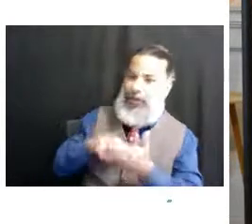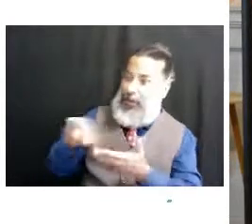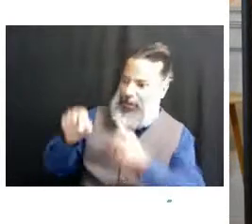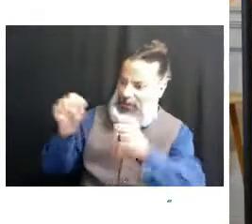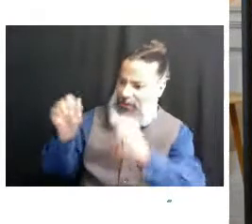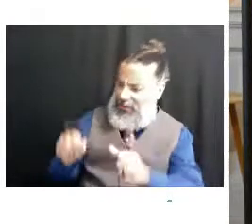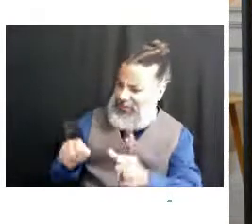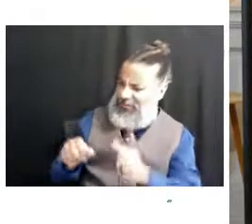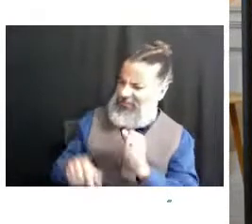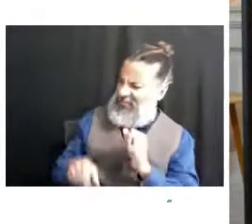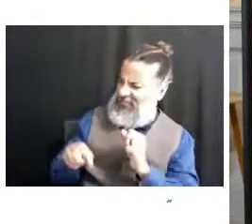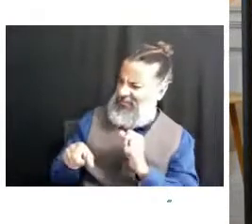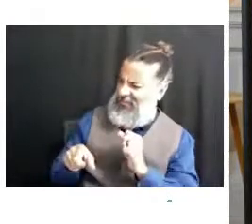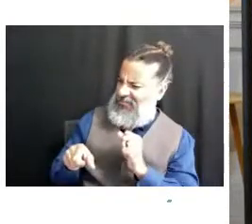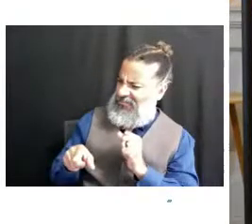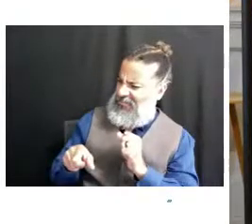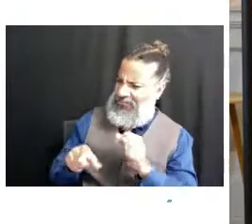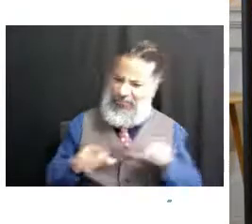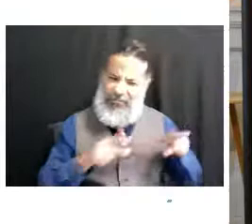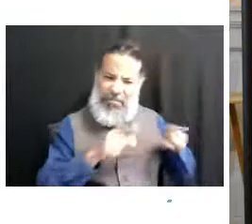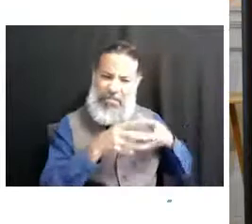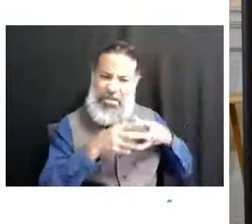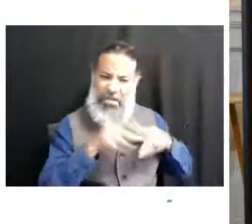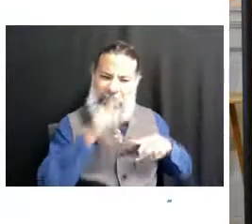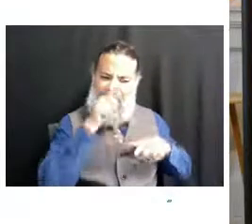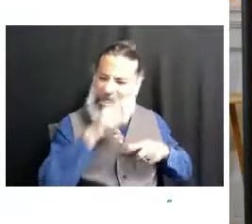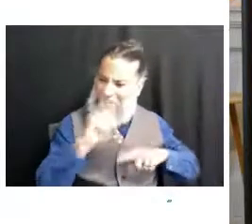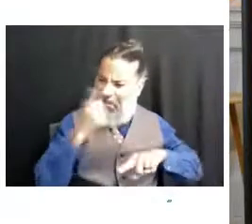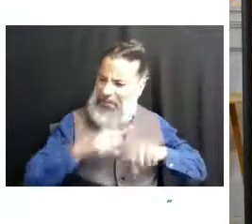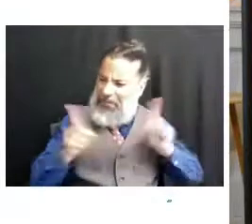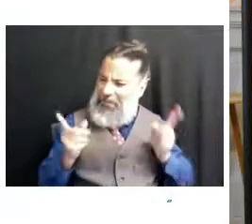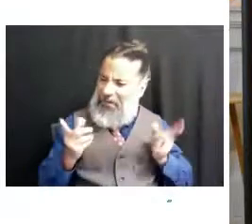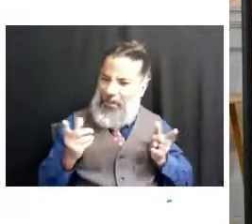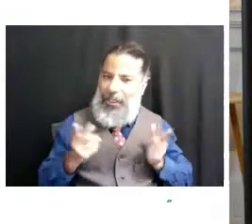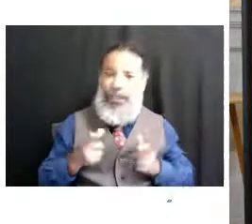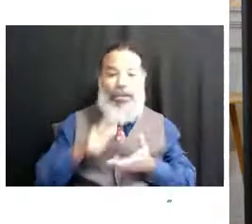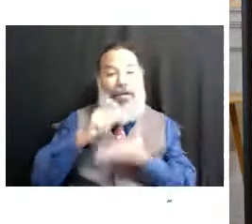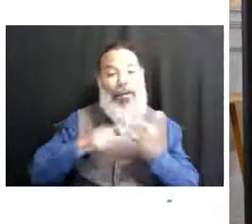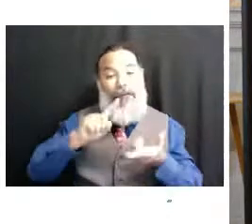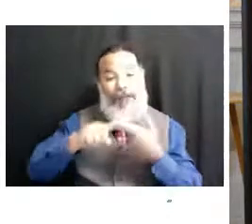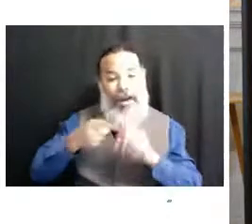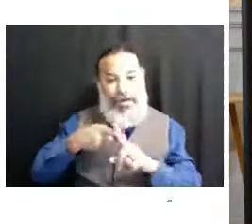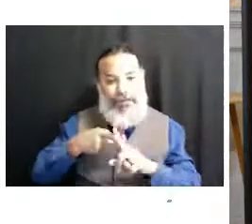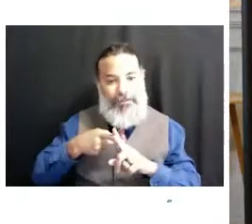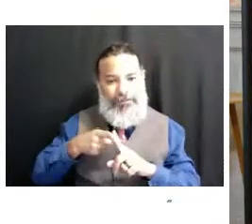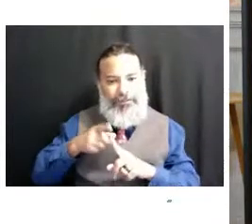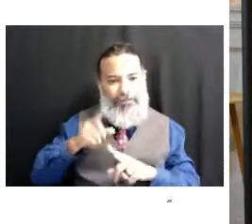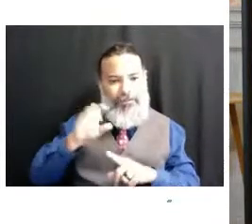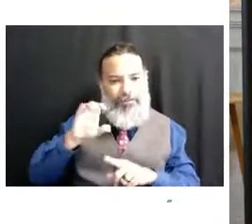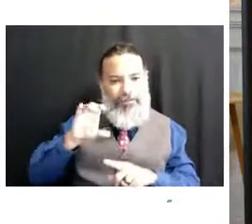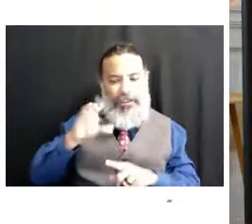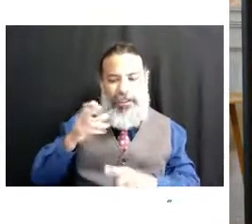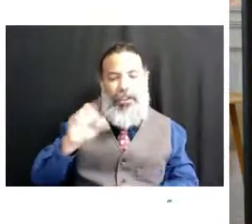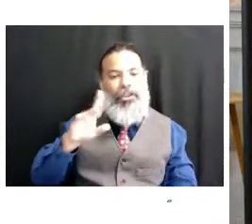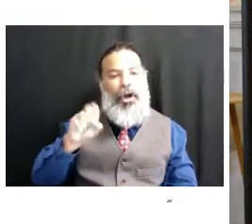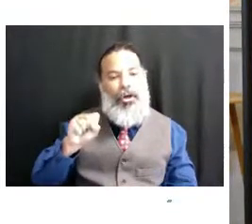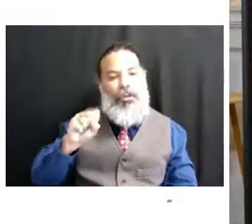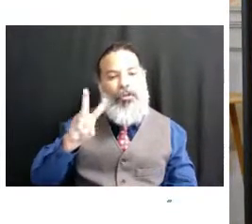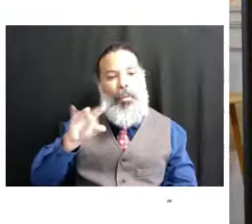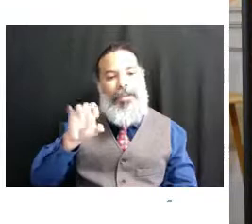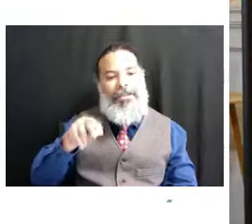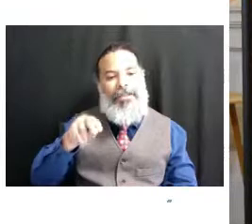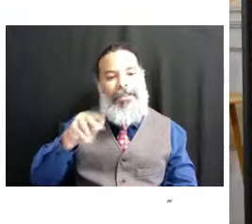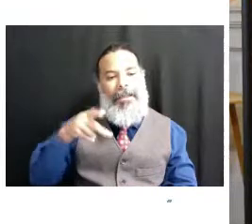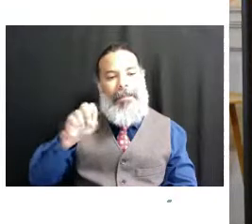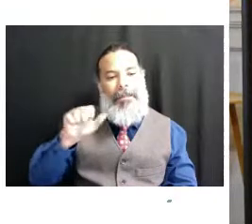sculpting looked nothing like American eagles. So he wrote his friend, Charles Wilson Peale. Charles